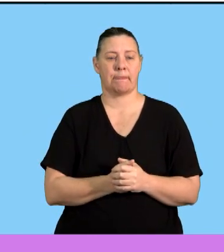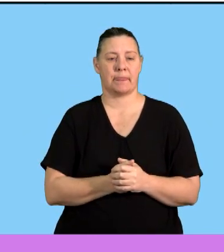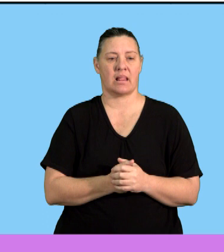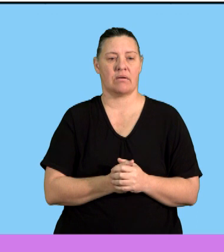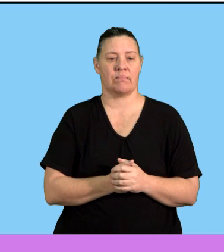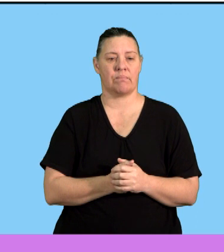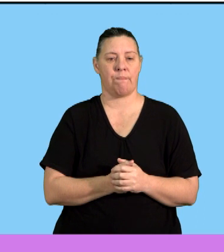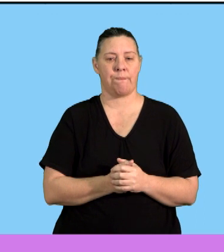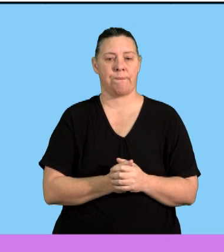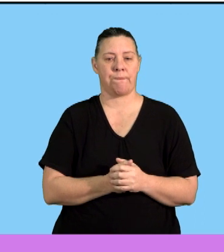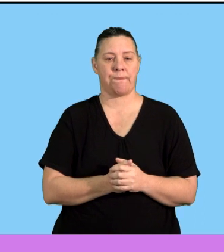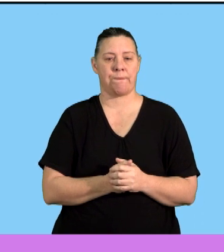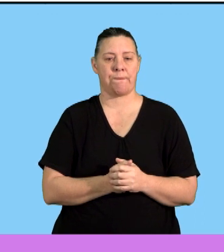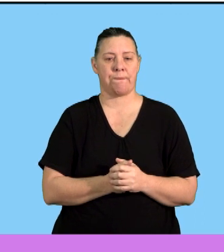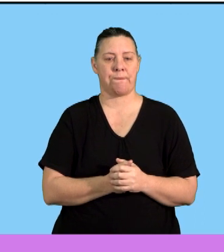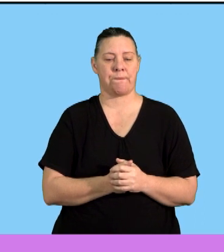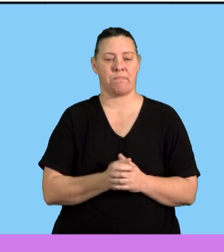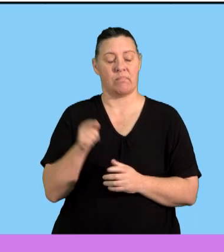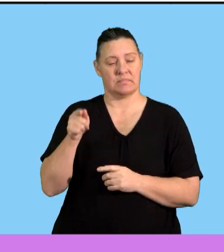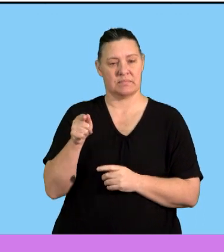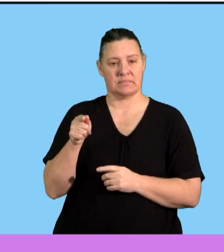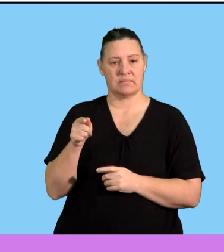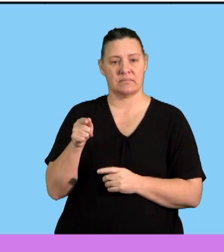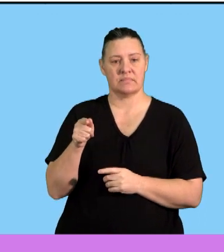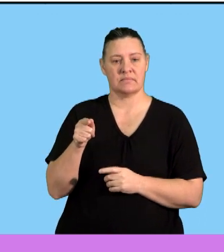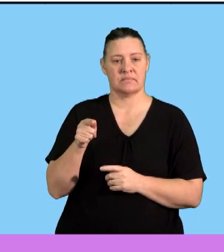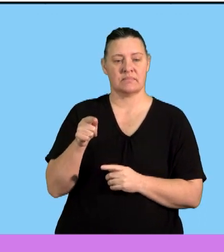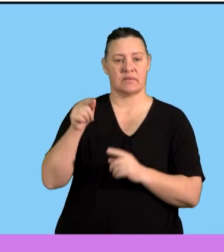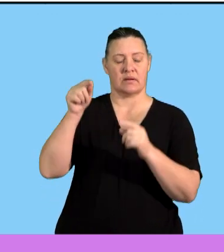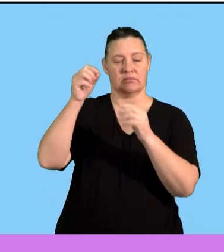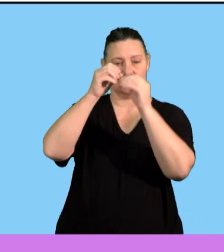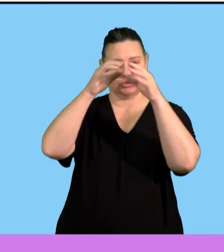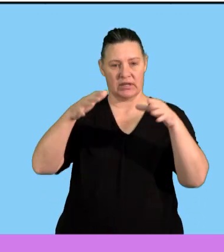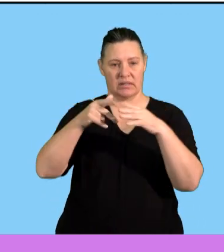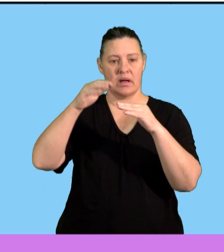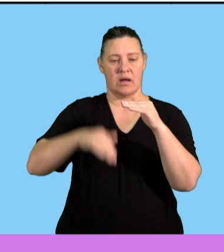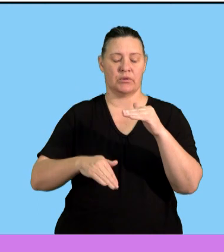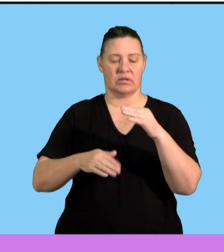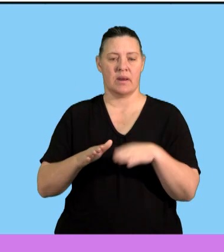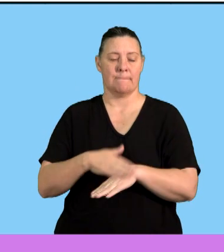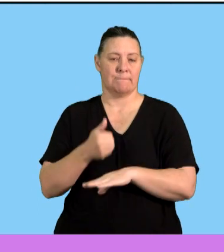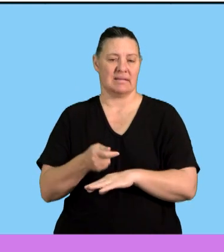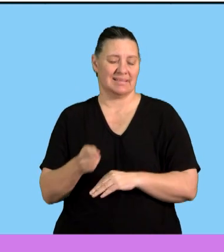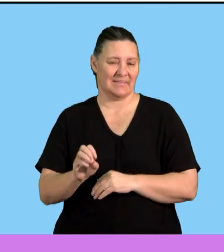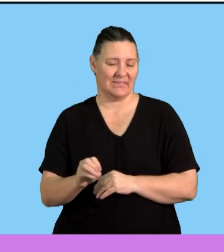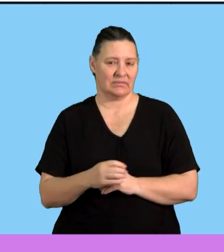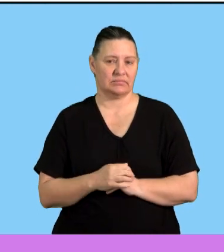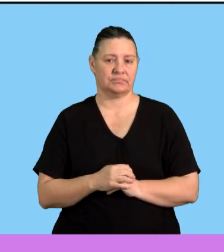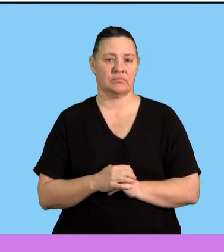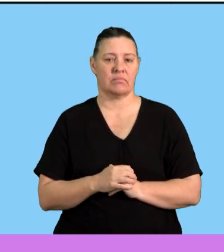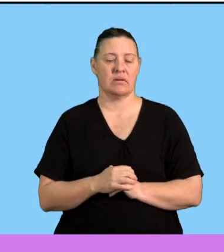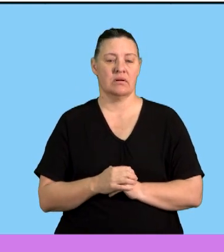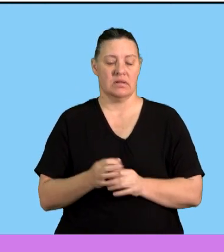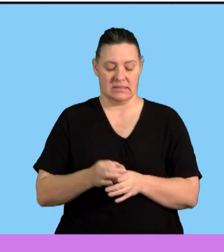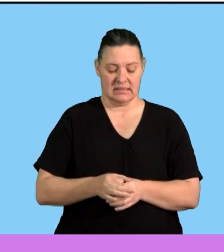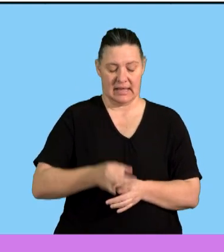end the lamp shade here, and then right there at the bottom we can see is the base, for example. Then the